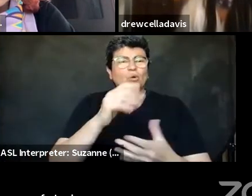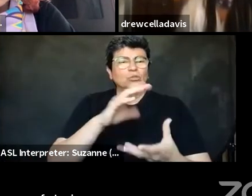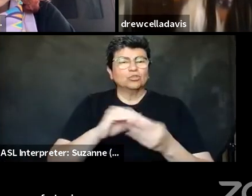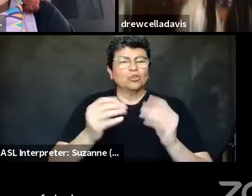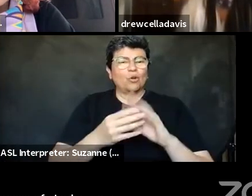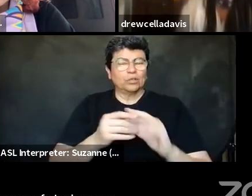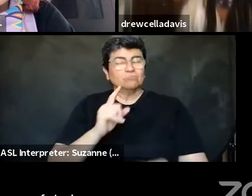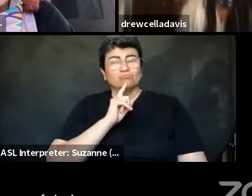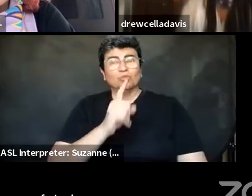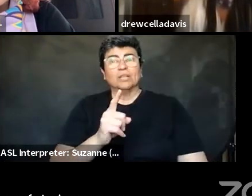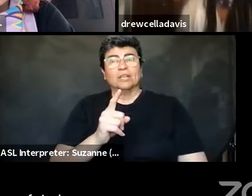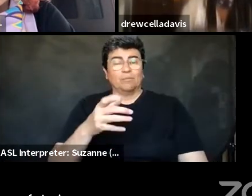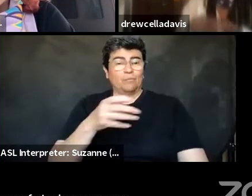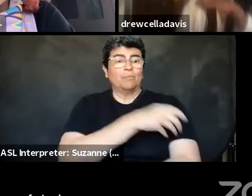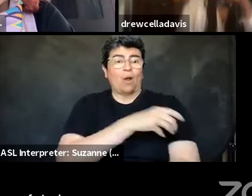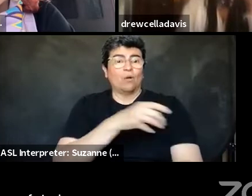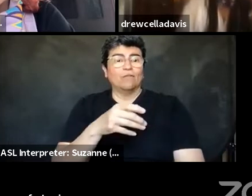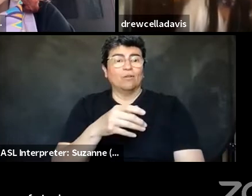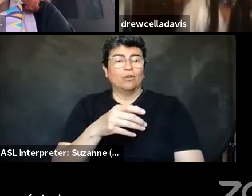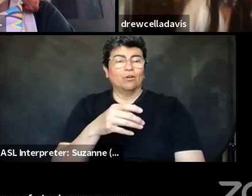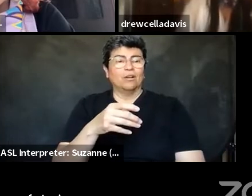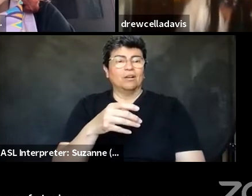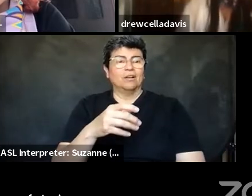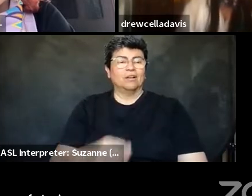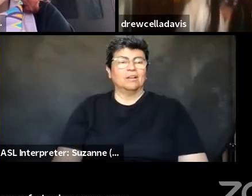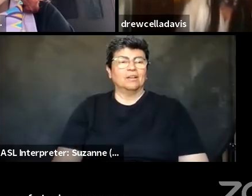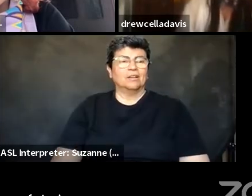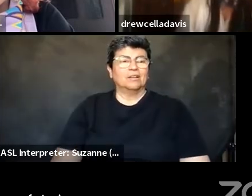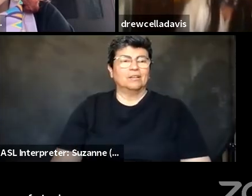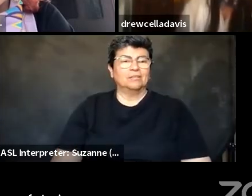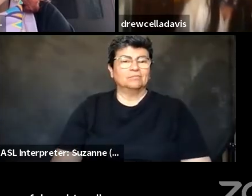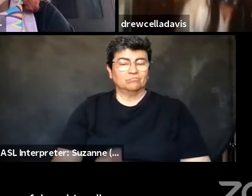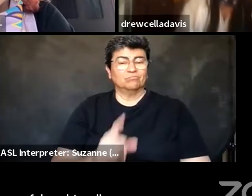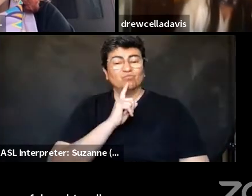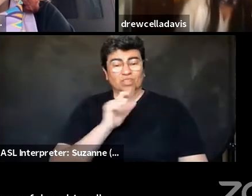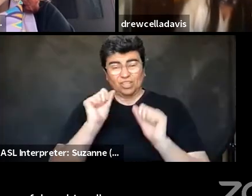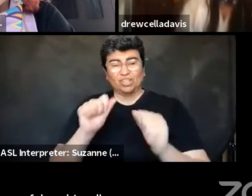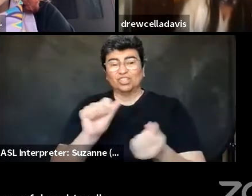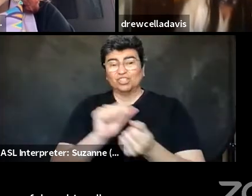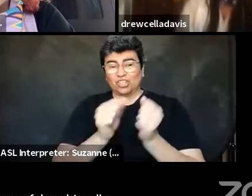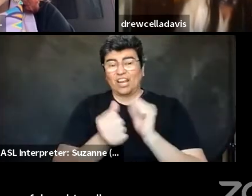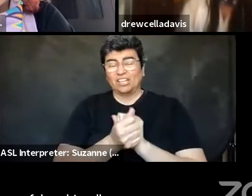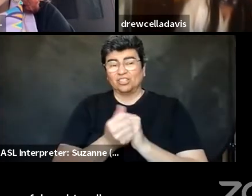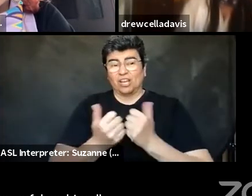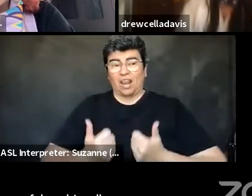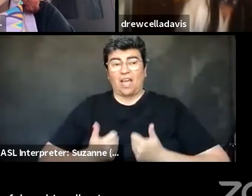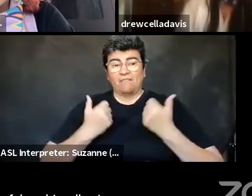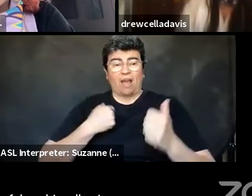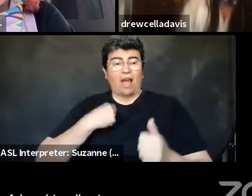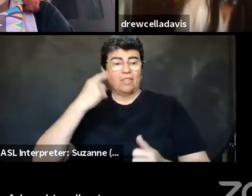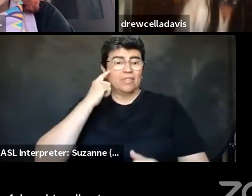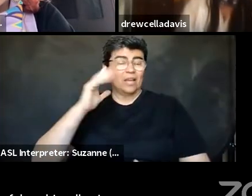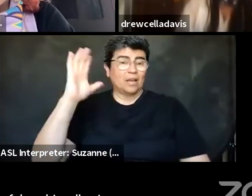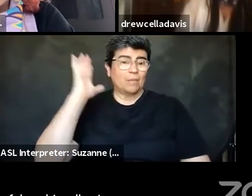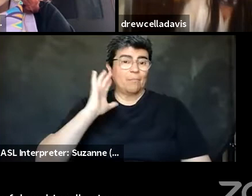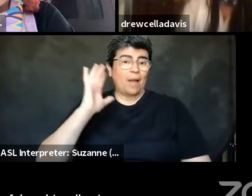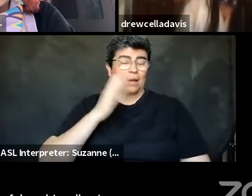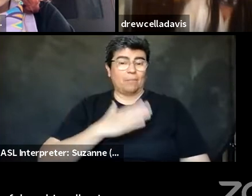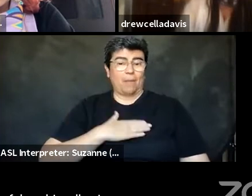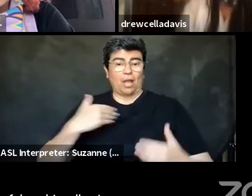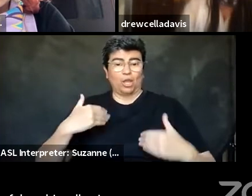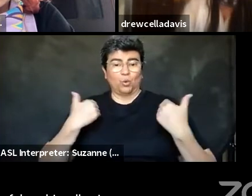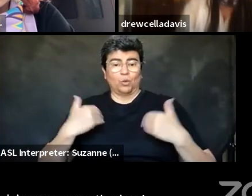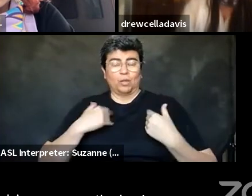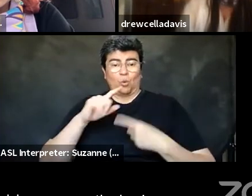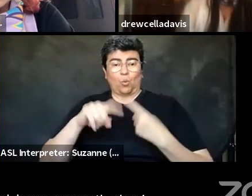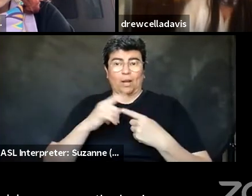very powerful and could really change one's life. You know, I think back in my own youth when I first